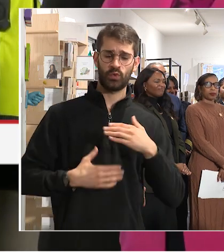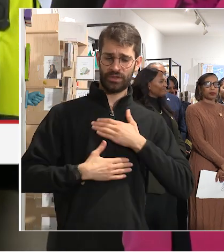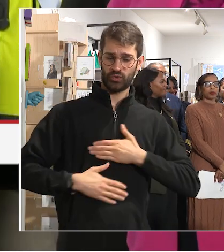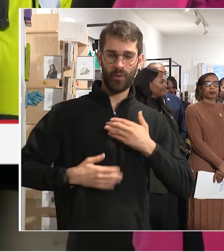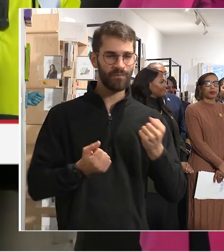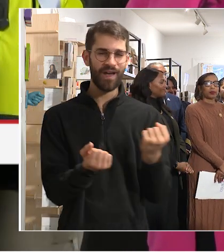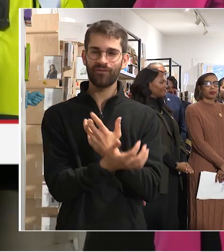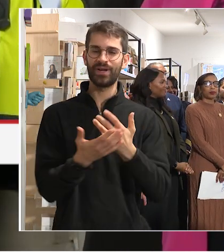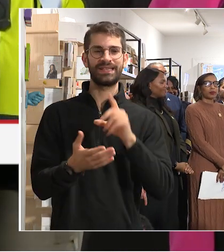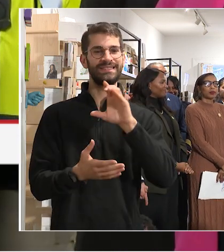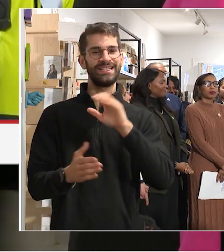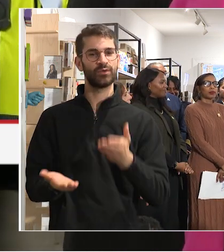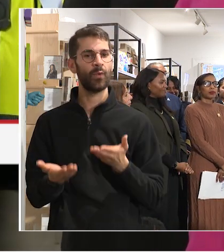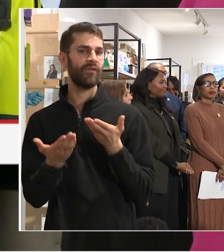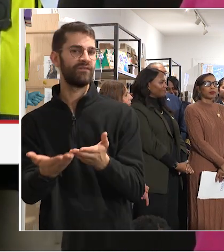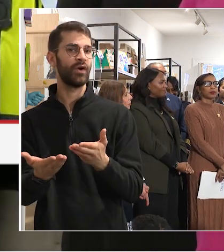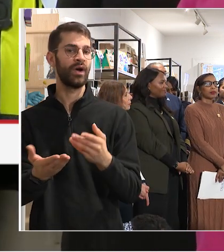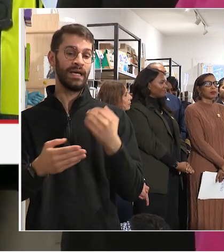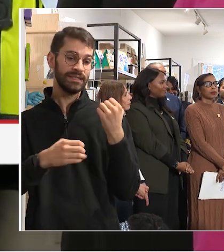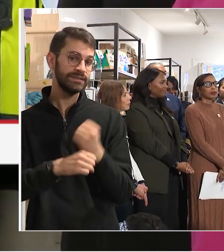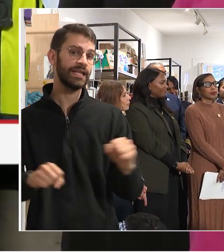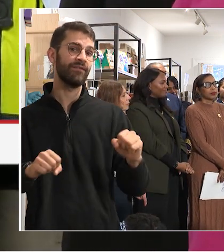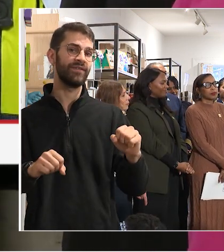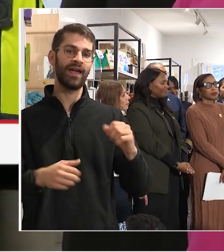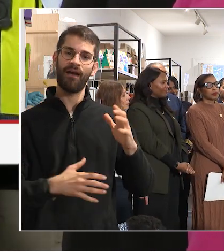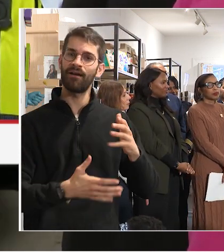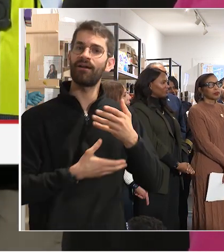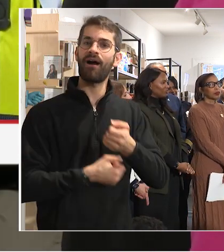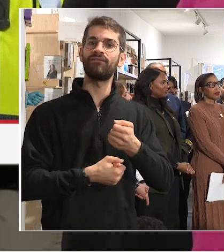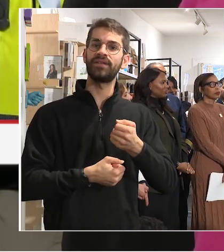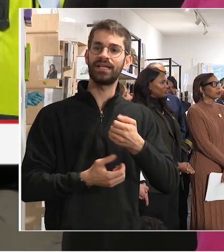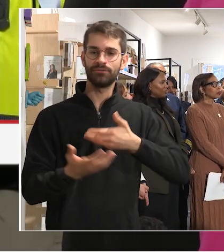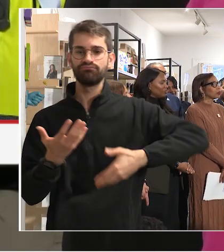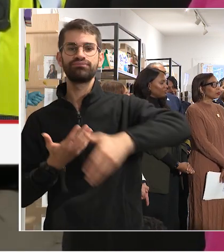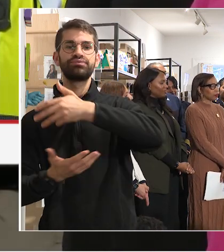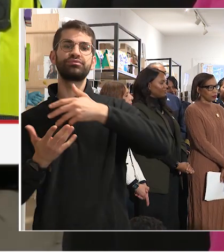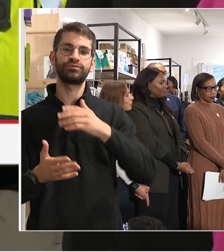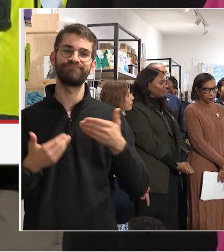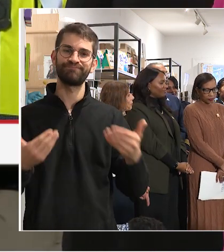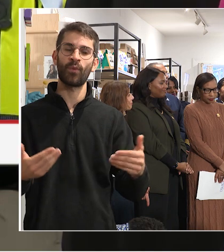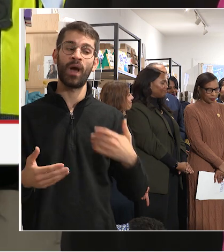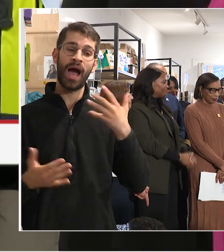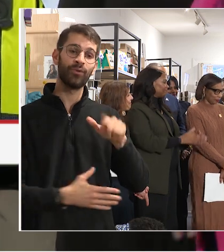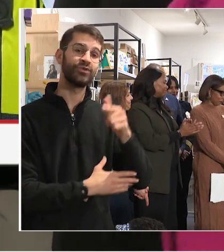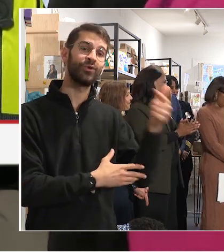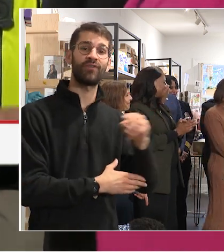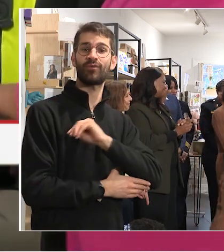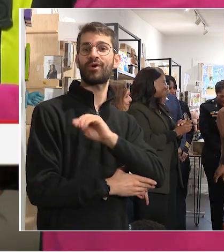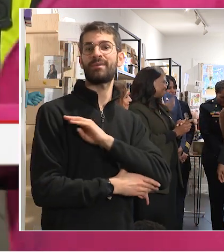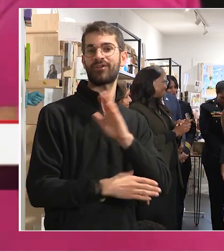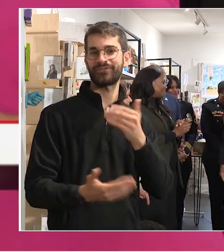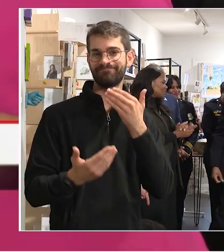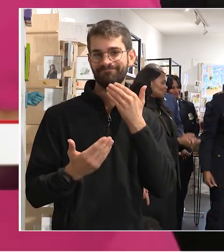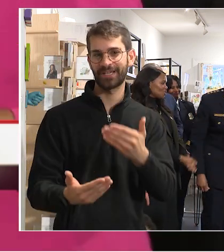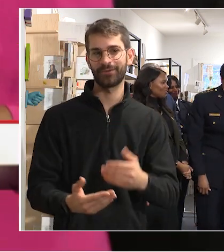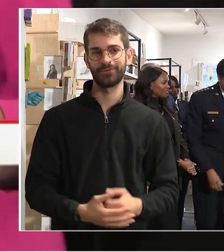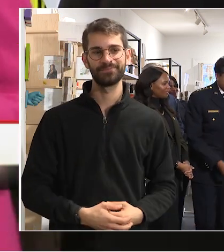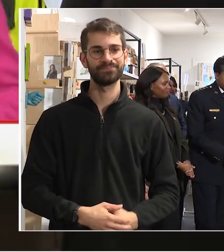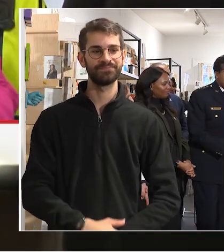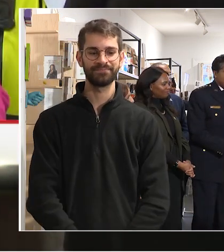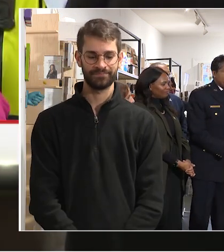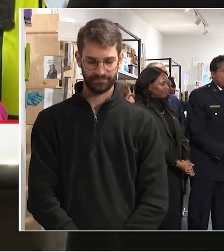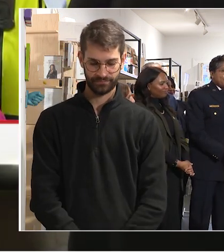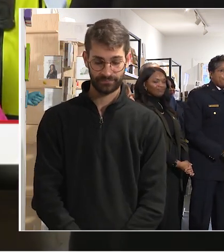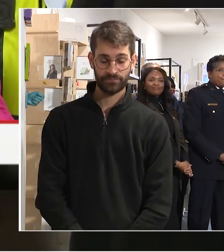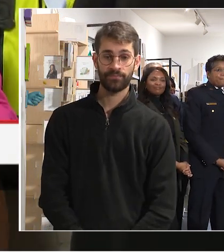season safely and confidently. Thank you, and I will now turn it back over to our mayor, Mayor Bowser. Okay. All